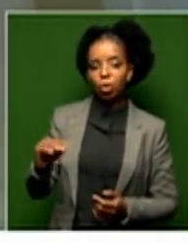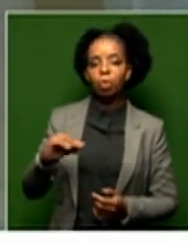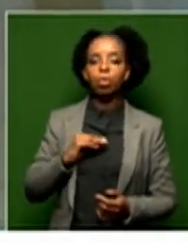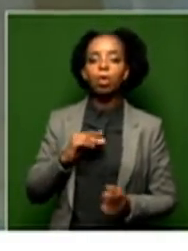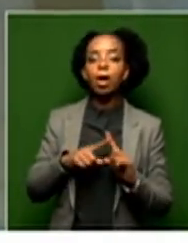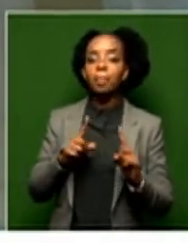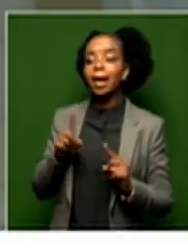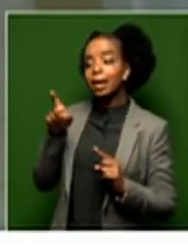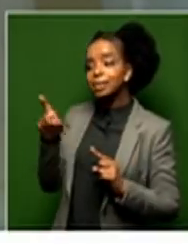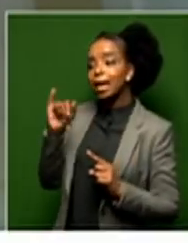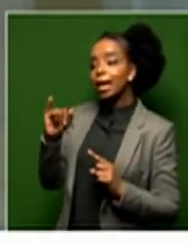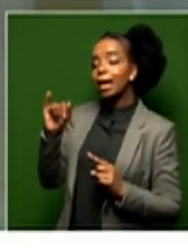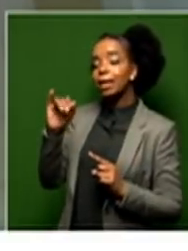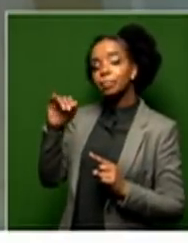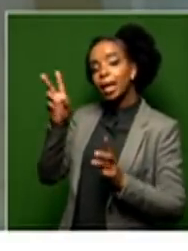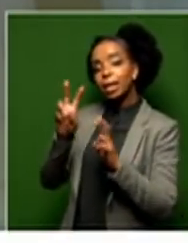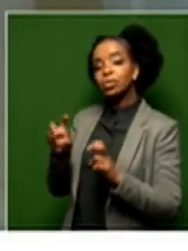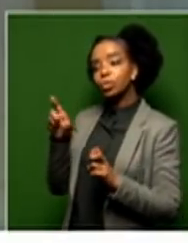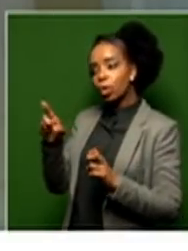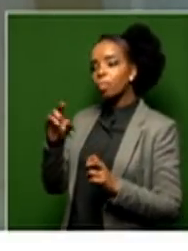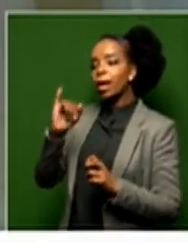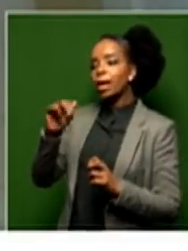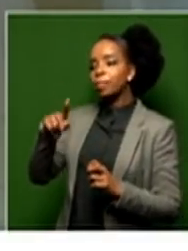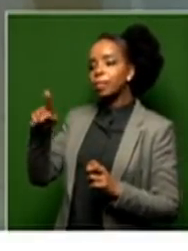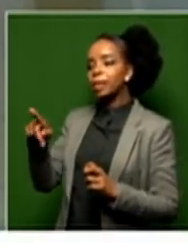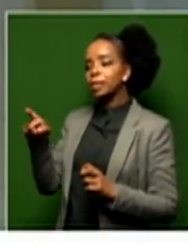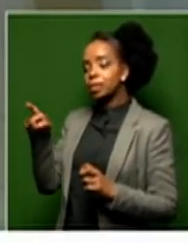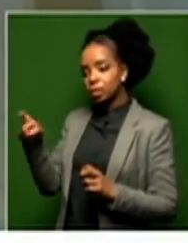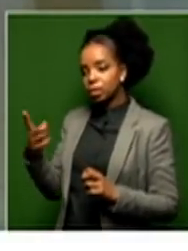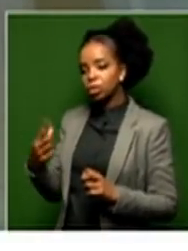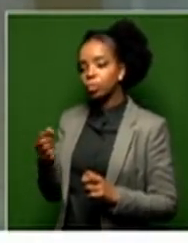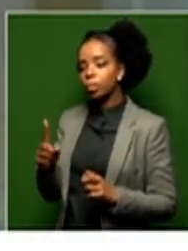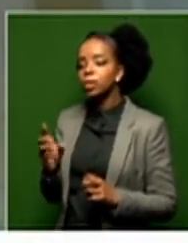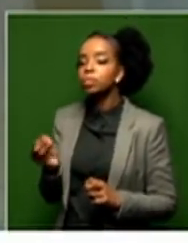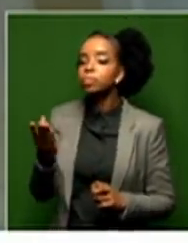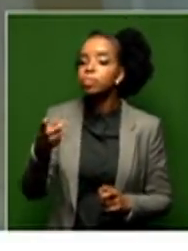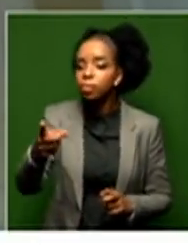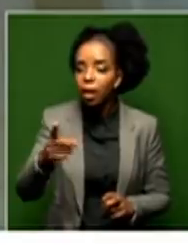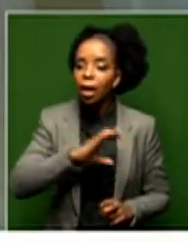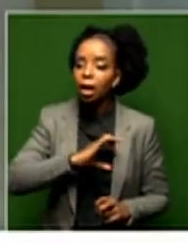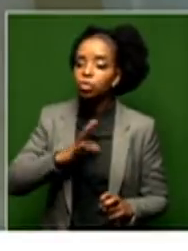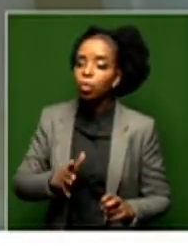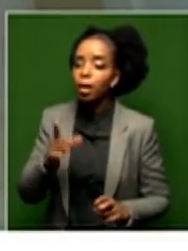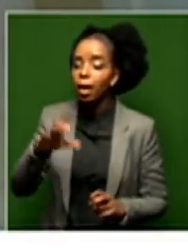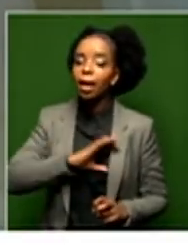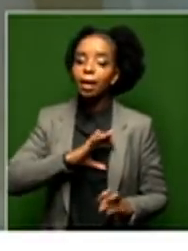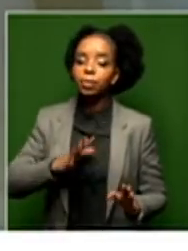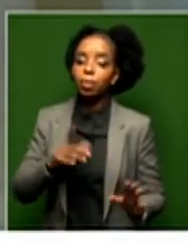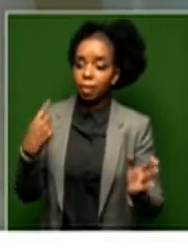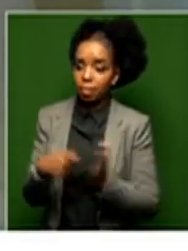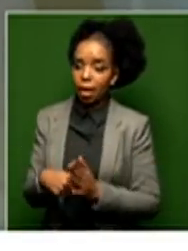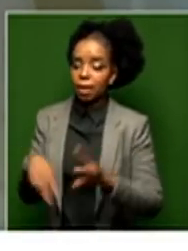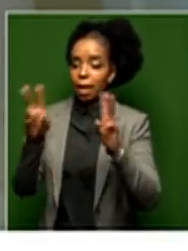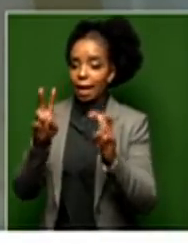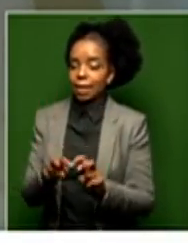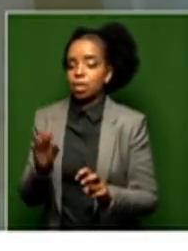billed by the IPPs, to pass these through to the customer in the tariff. And in this, NERSA plays the role